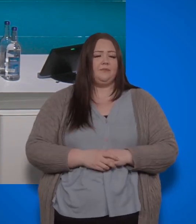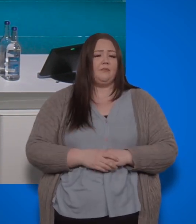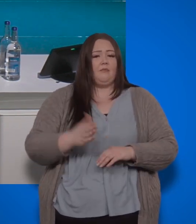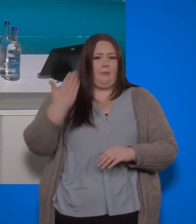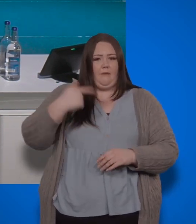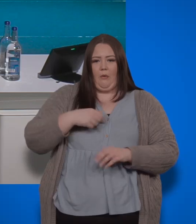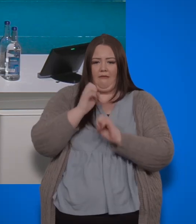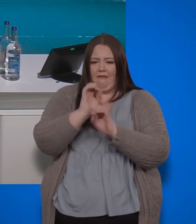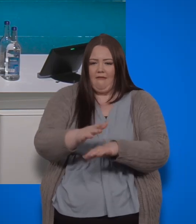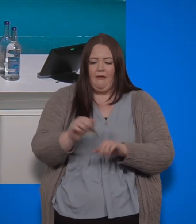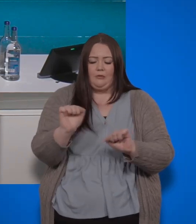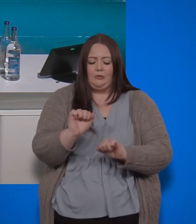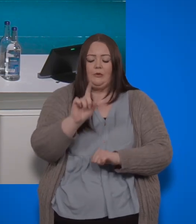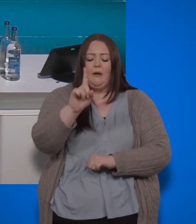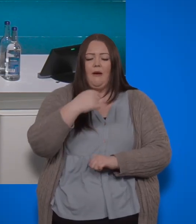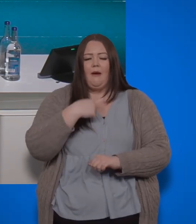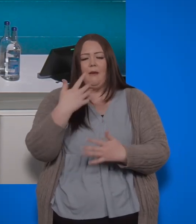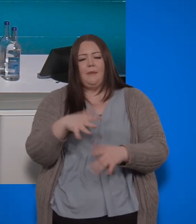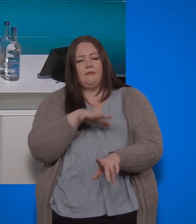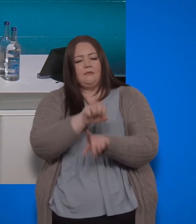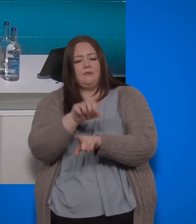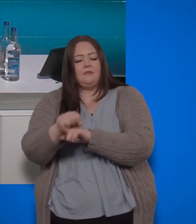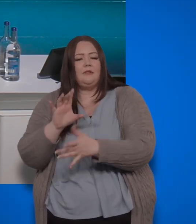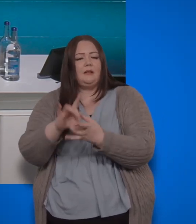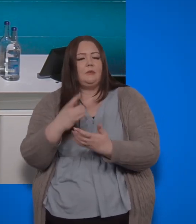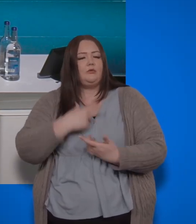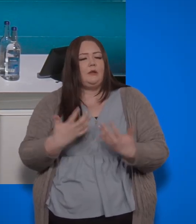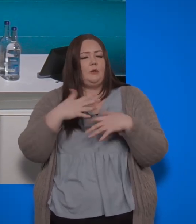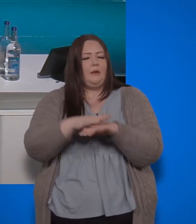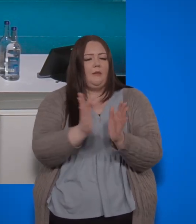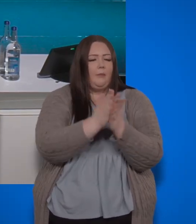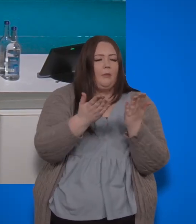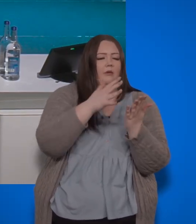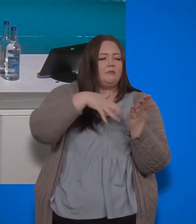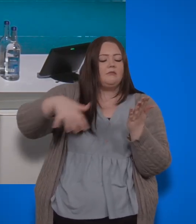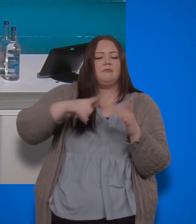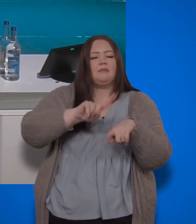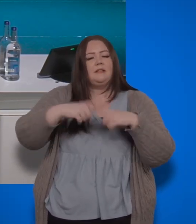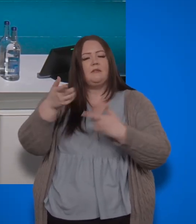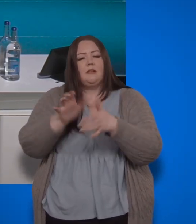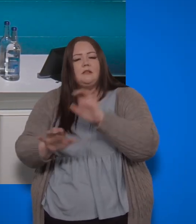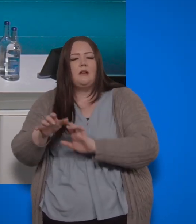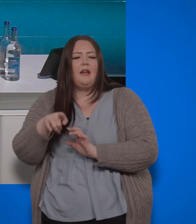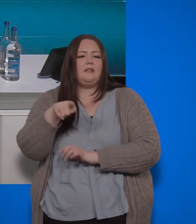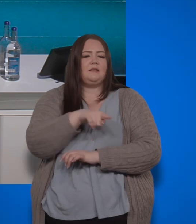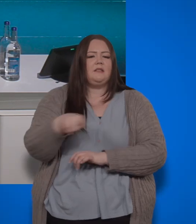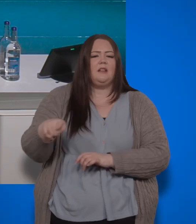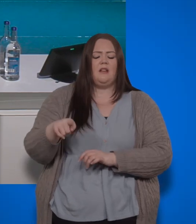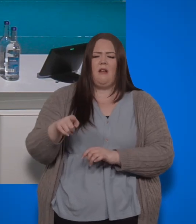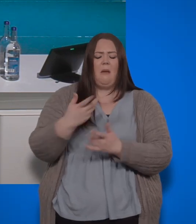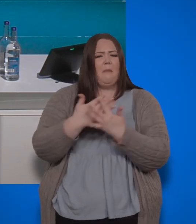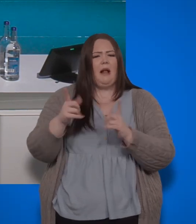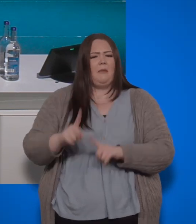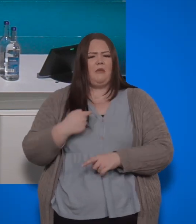didn't have time to mention this, but one of the things I noticed in the kind of transhumanist literature, and often in a lot of popular science, is a kind